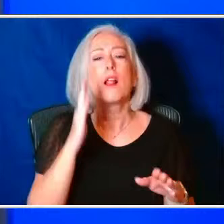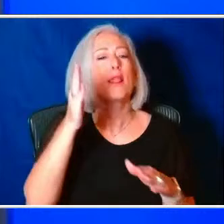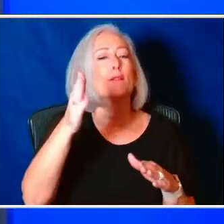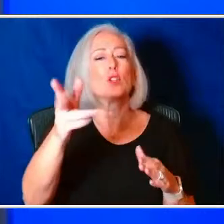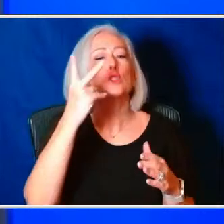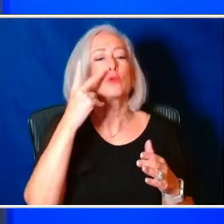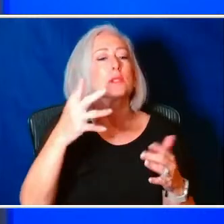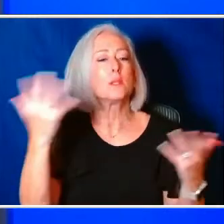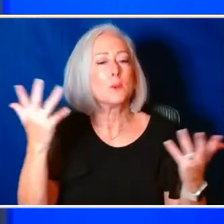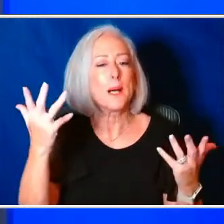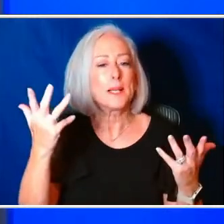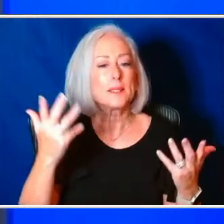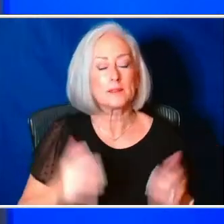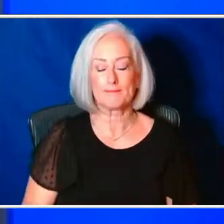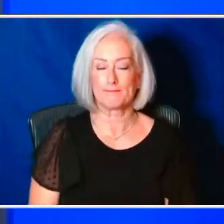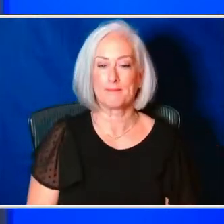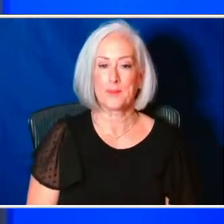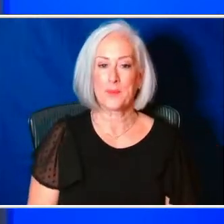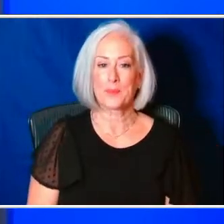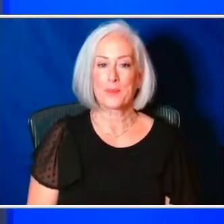of research going into other